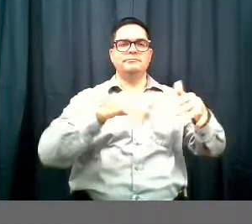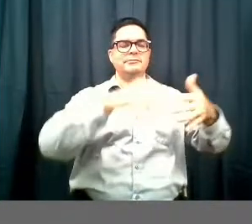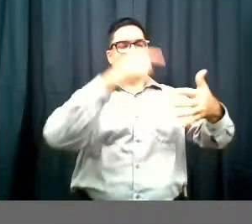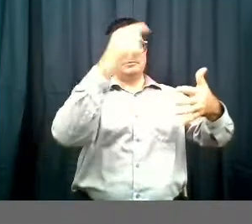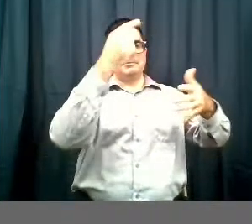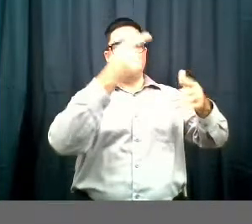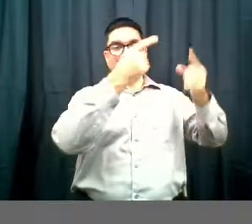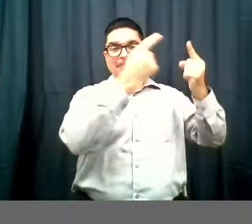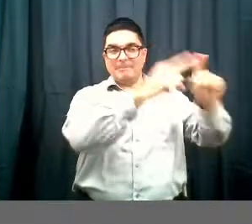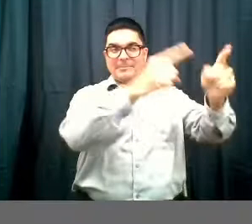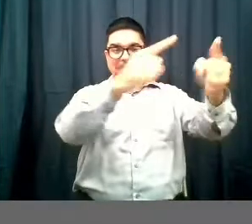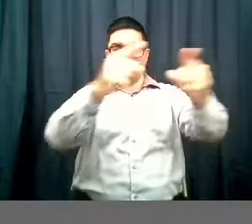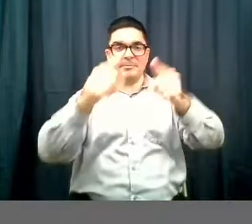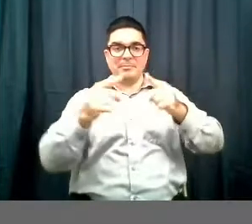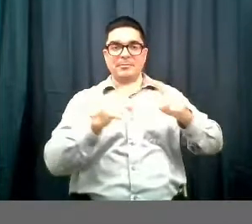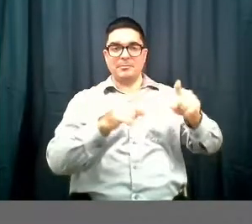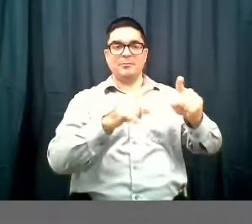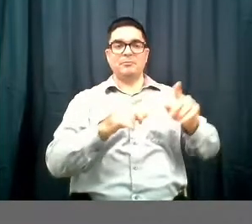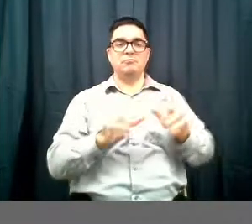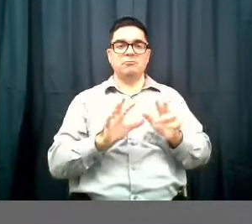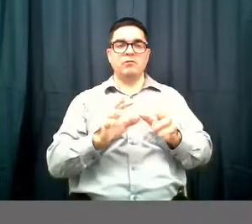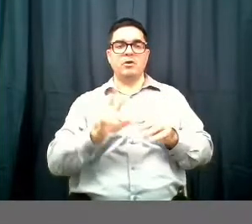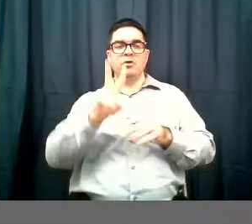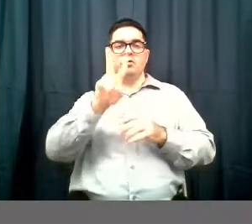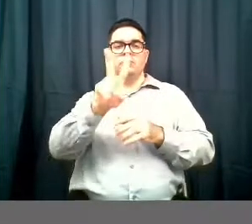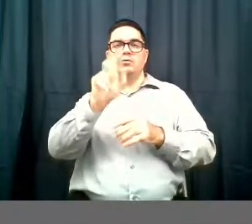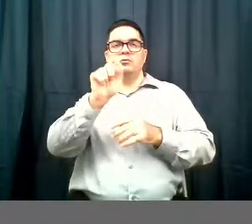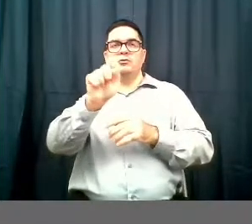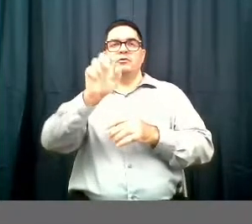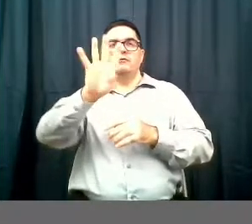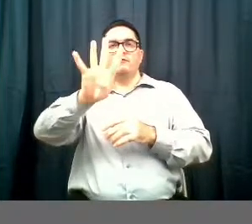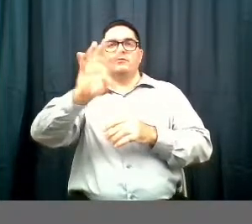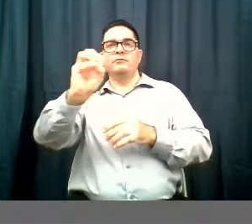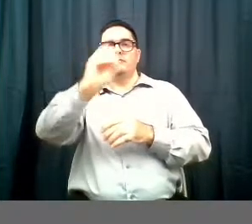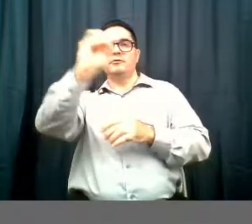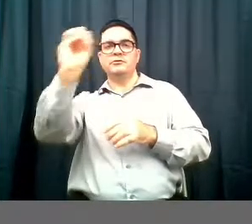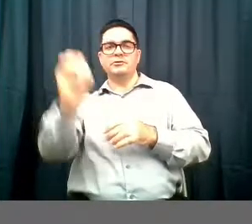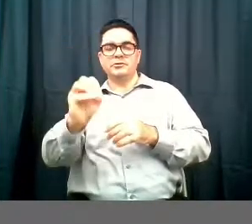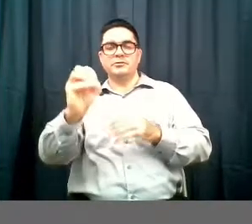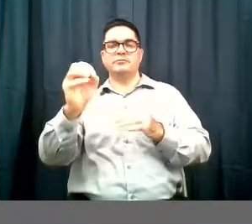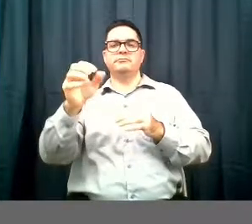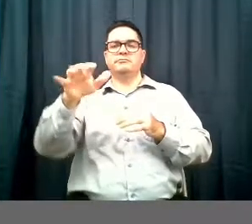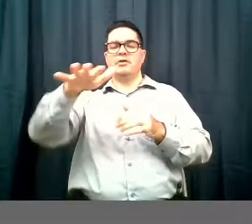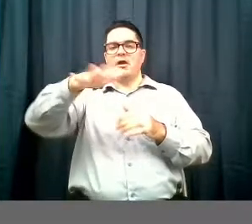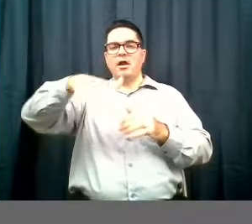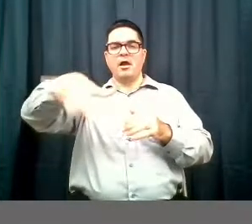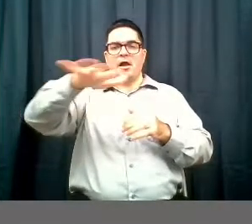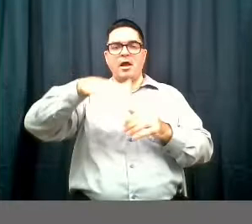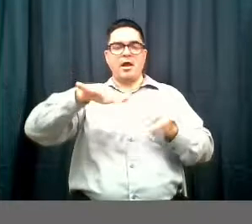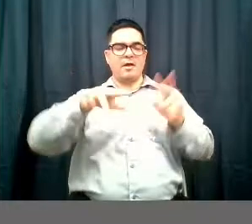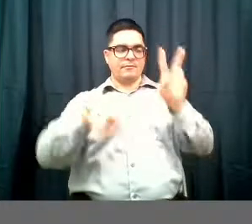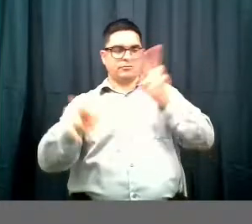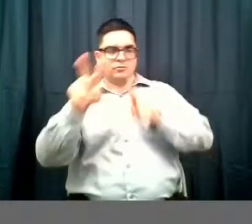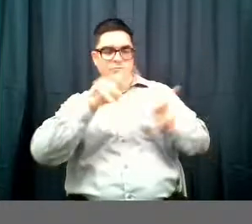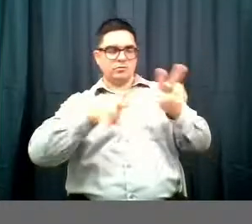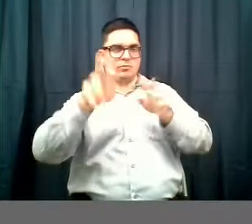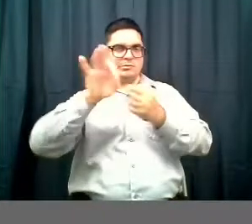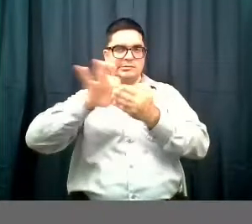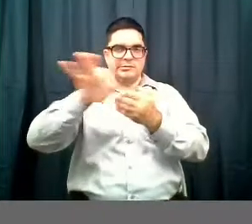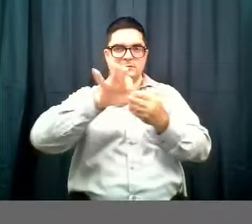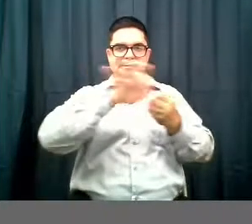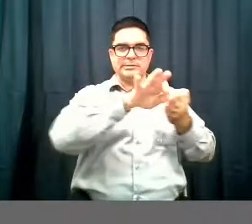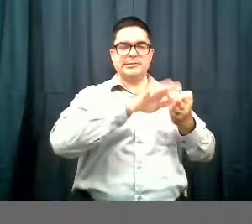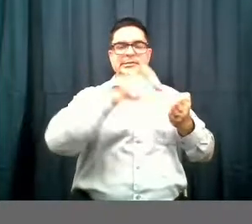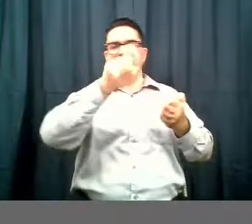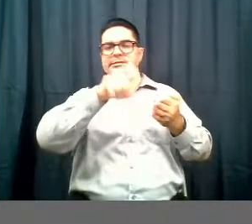on average. And it's critical to understand this context because we often hear criticism that the board's revenue forecasts have been